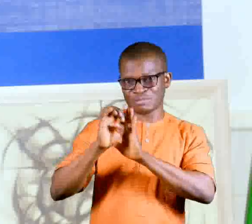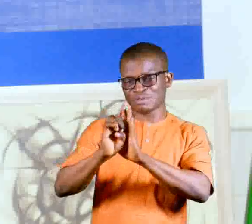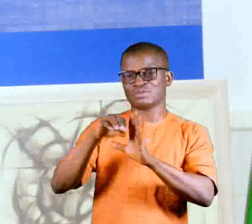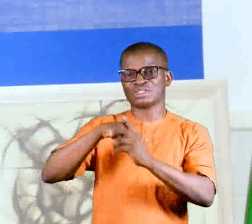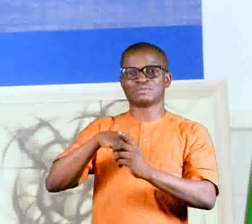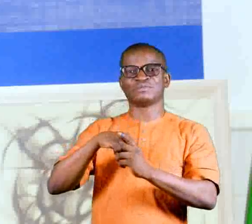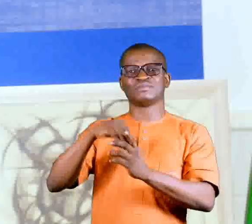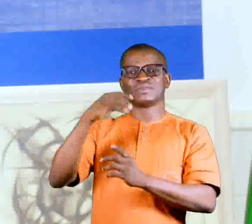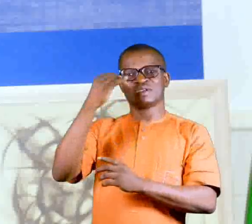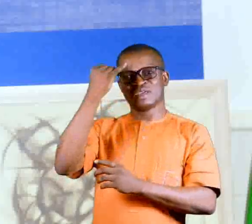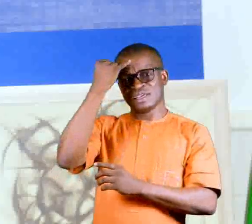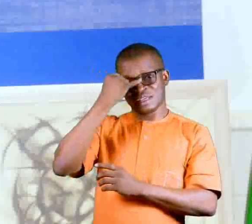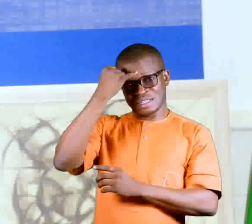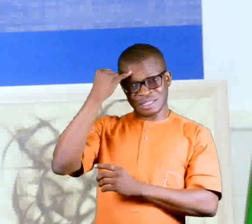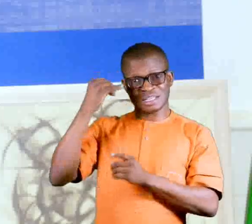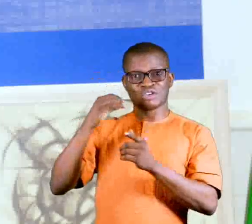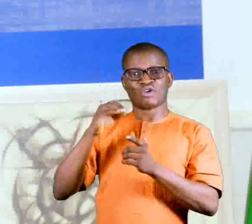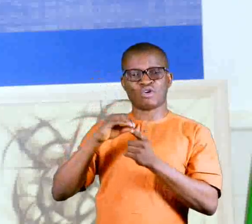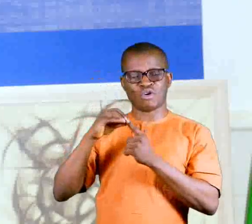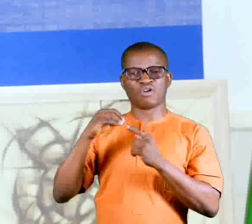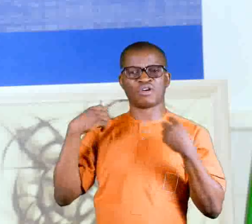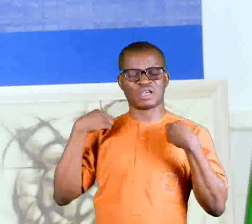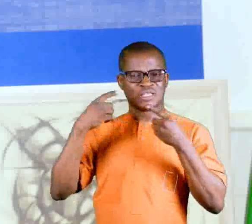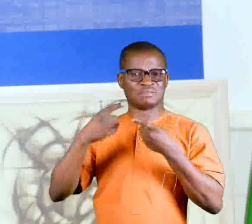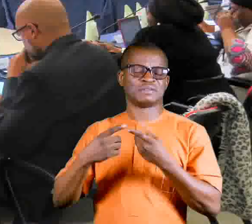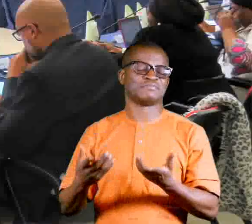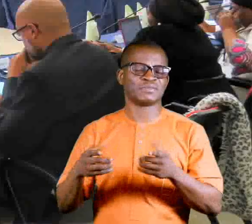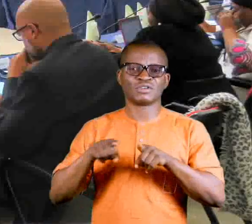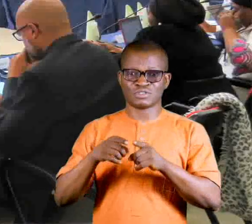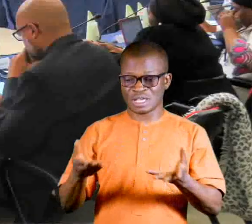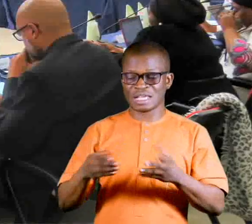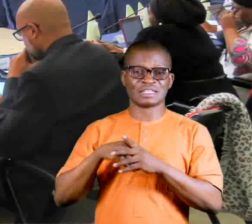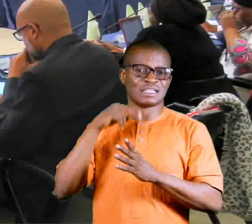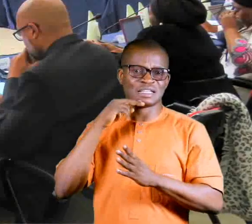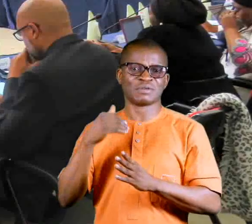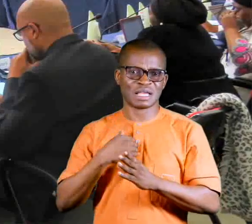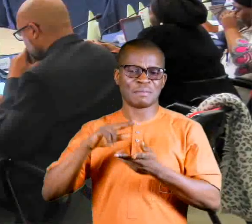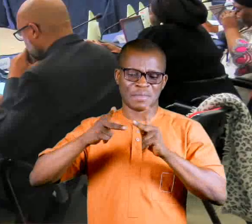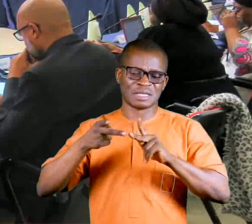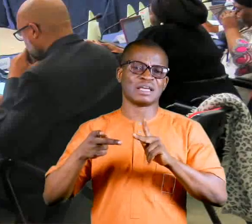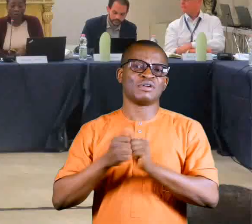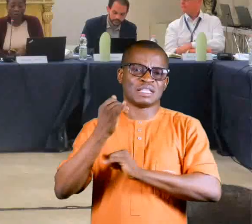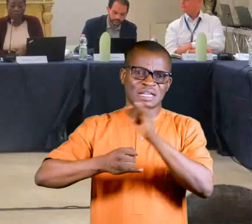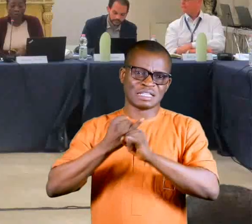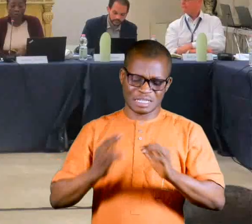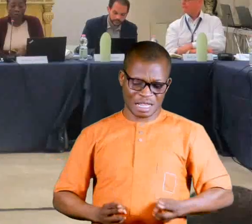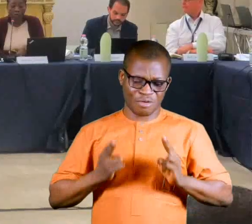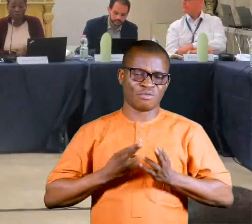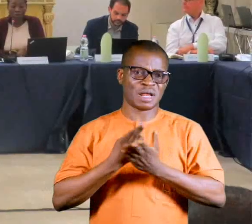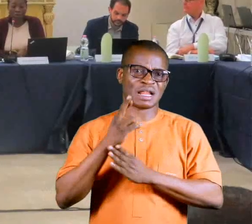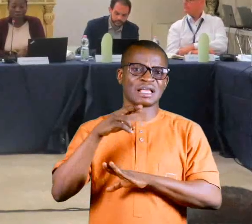Spain, and then from Nigeria. And we also have a partnership with the Siracusa International Institute for Human